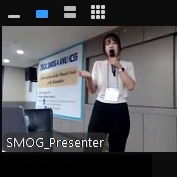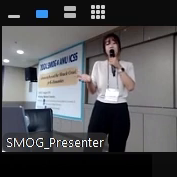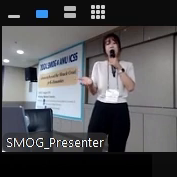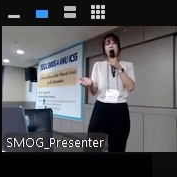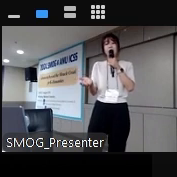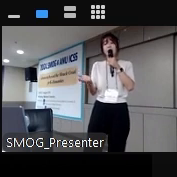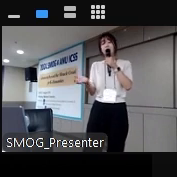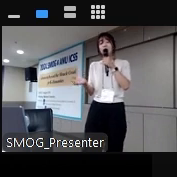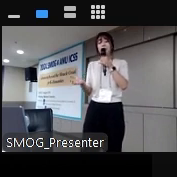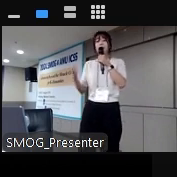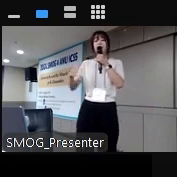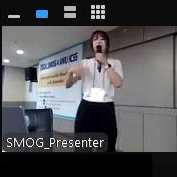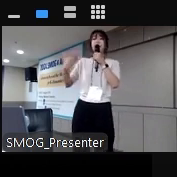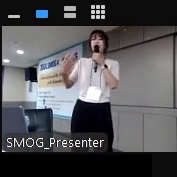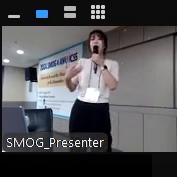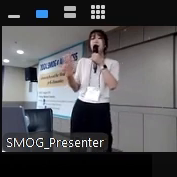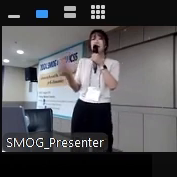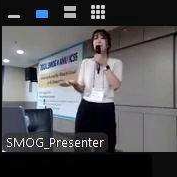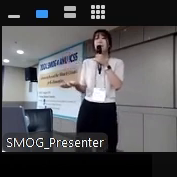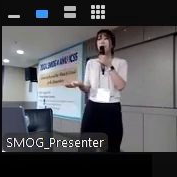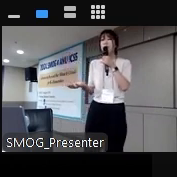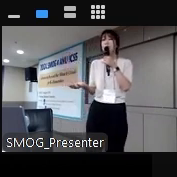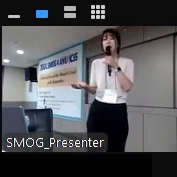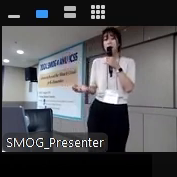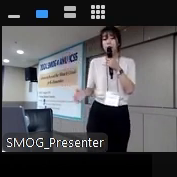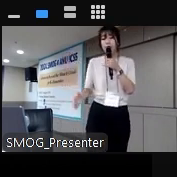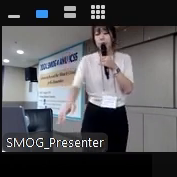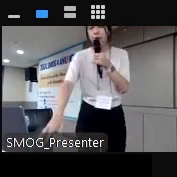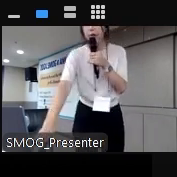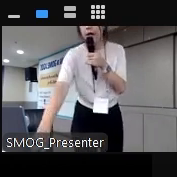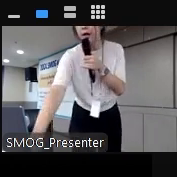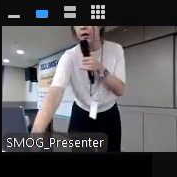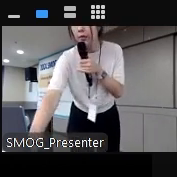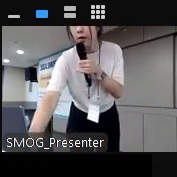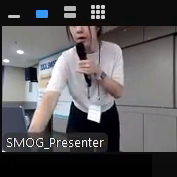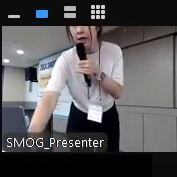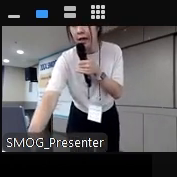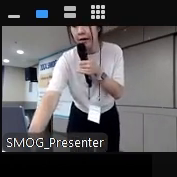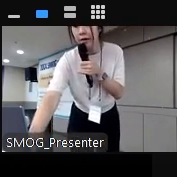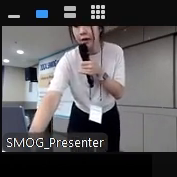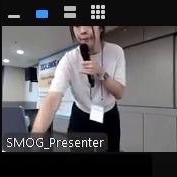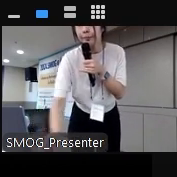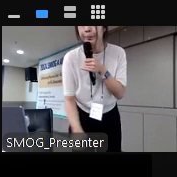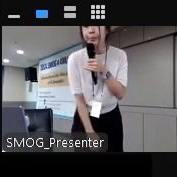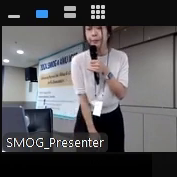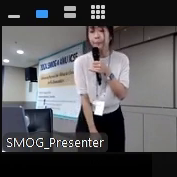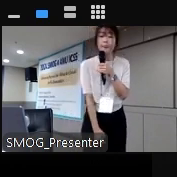is also very similar to the pragmatic disambiguation kind of view we're looking after.